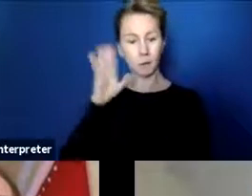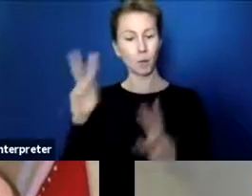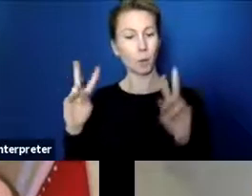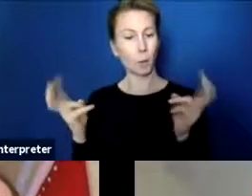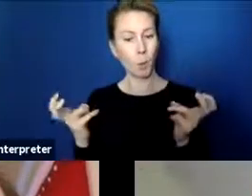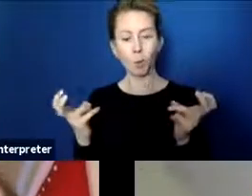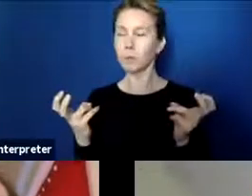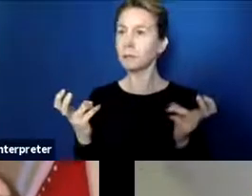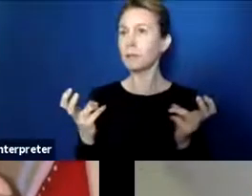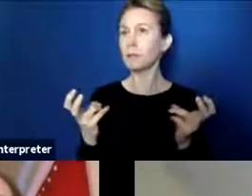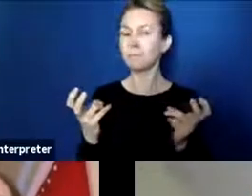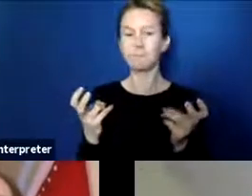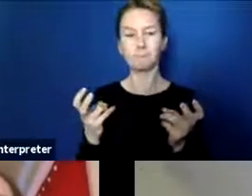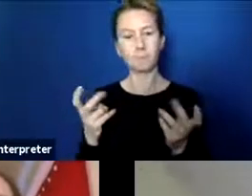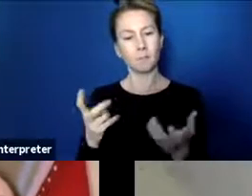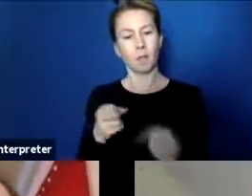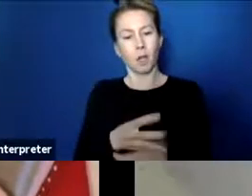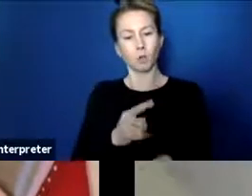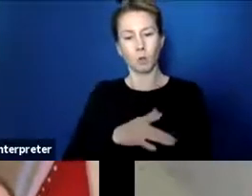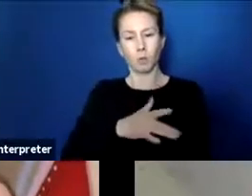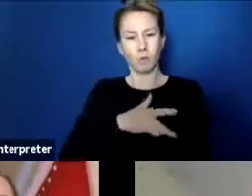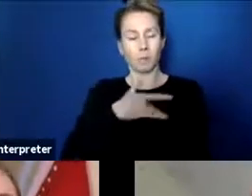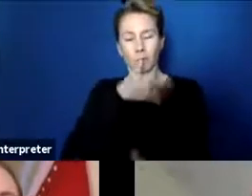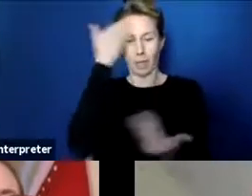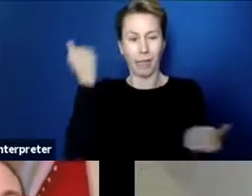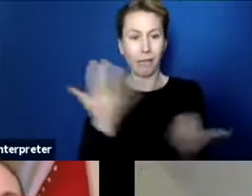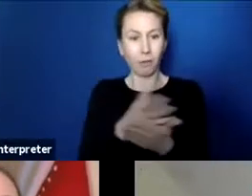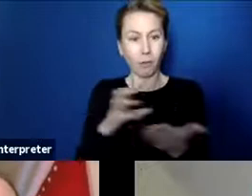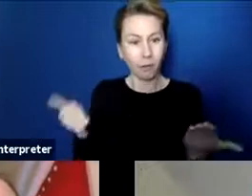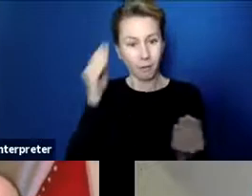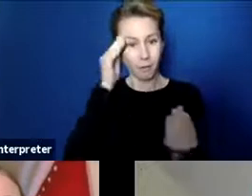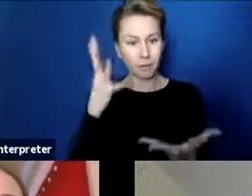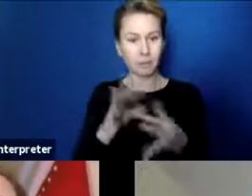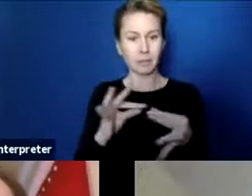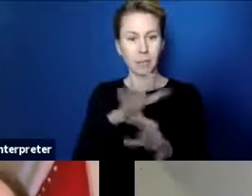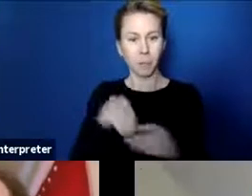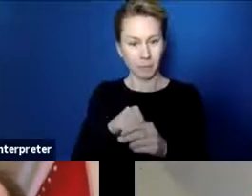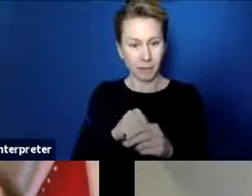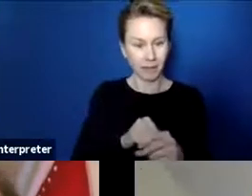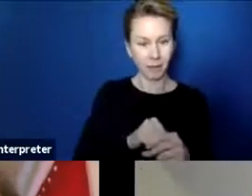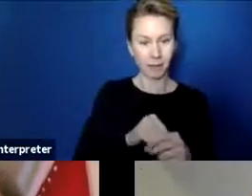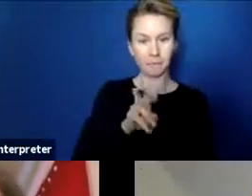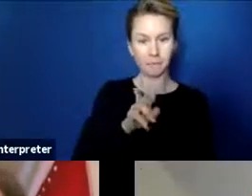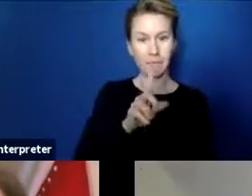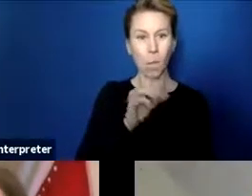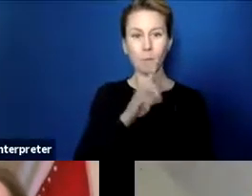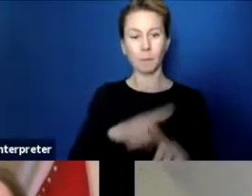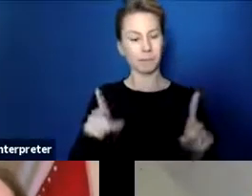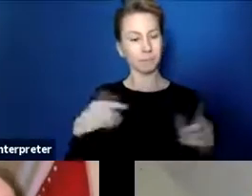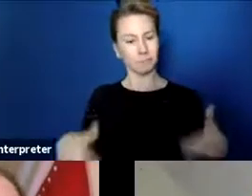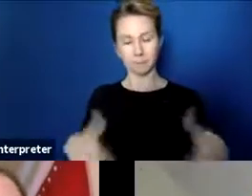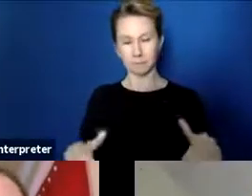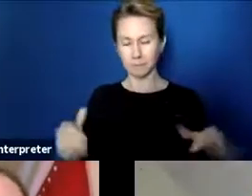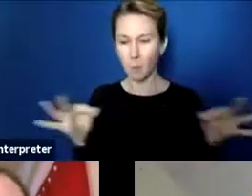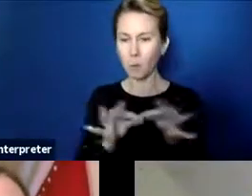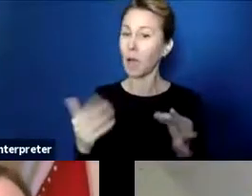and long-term care, or every video I see, has a great, amazing quote from Mike, sometimes several. When Mike's interviewed, he